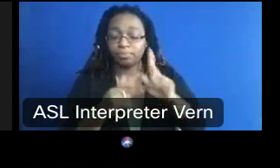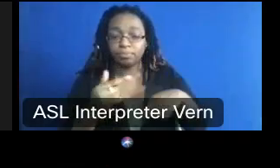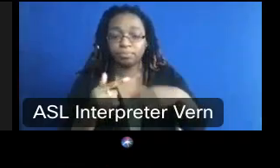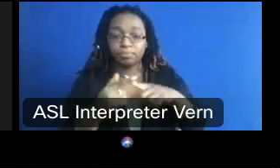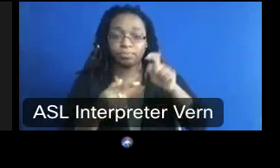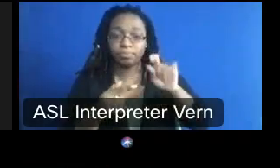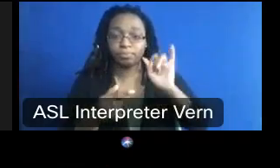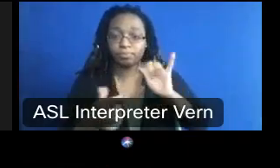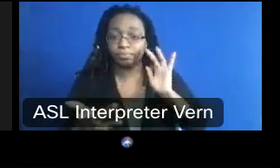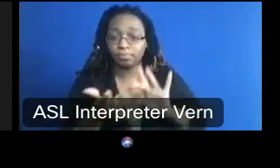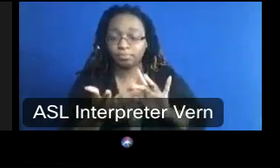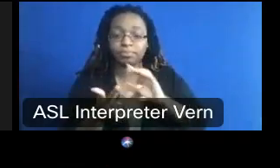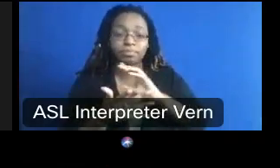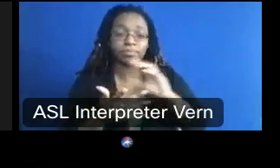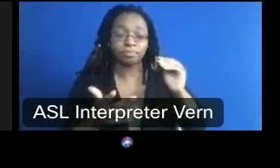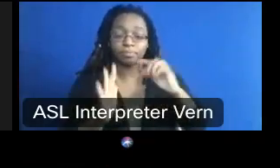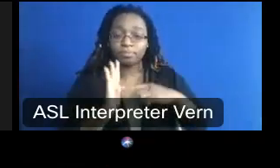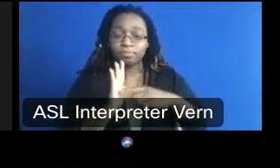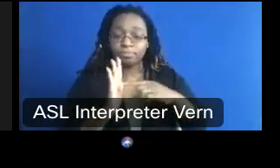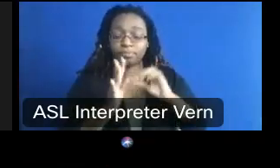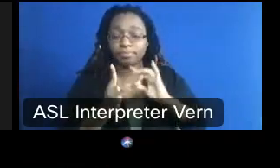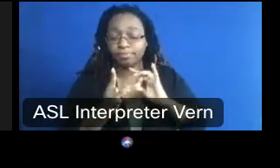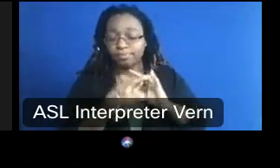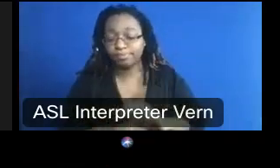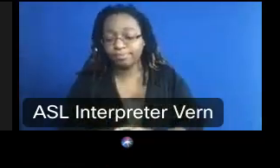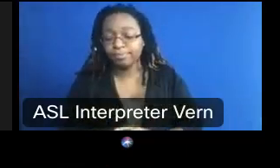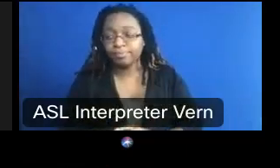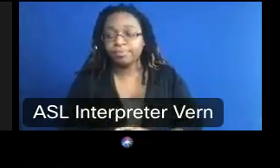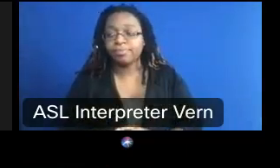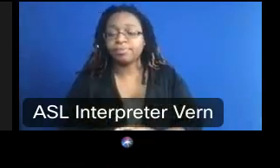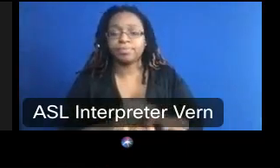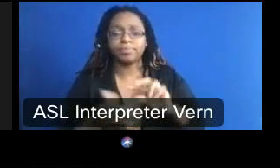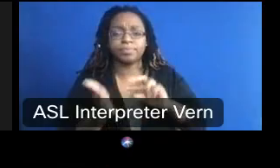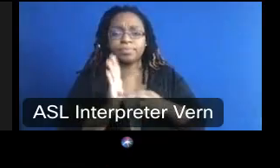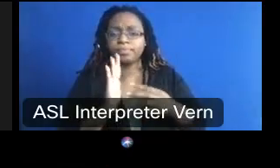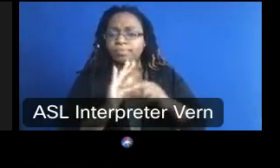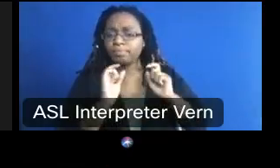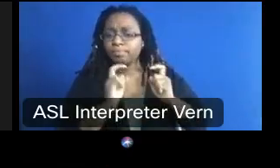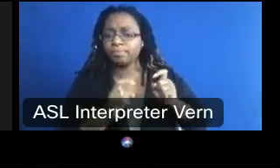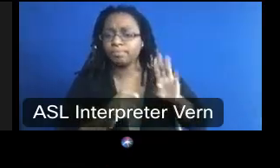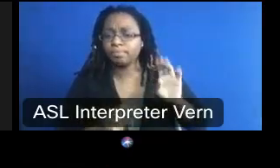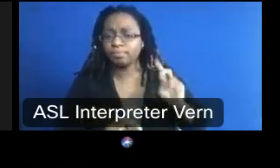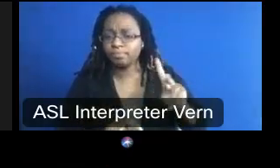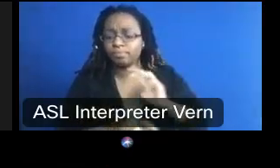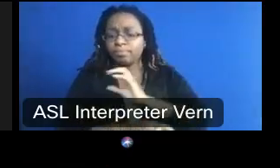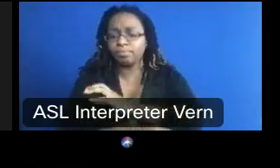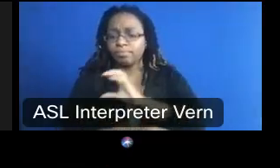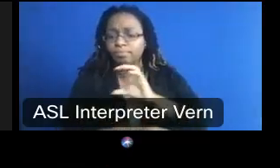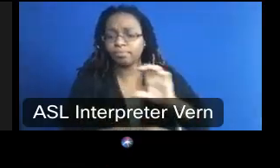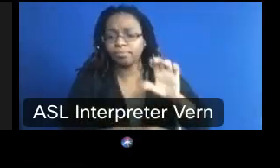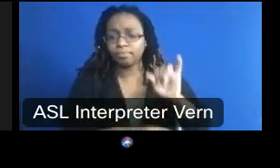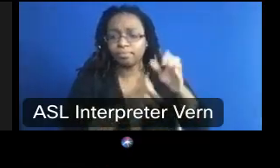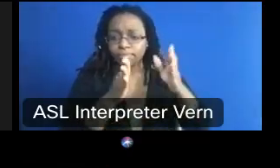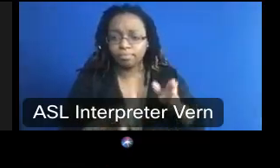and relationship. And what I mean by giving back power to the individual who's